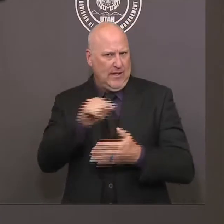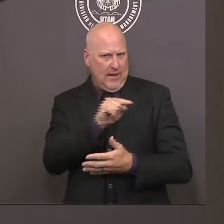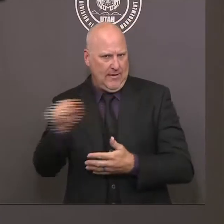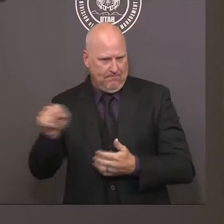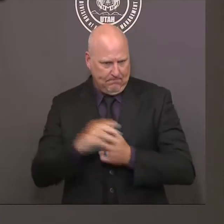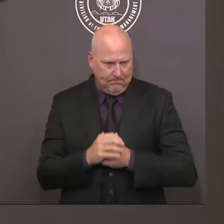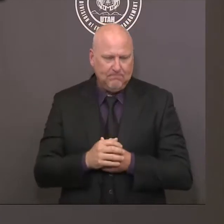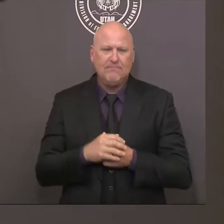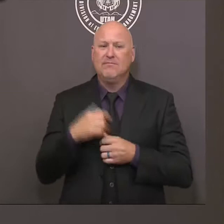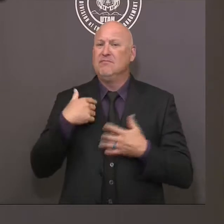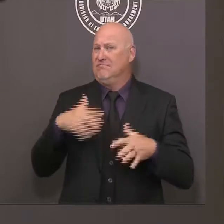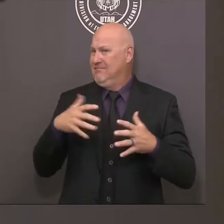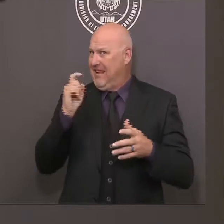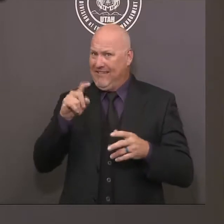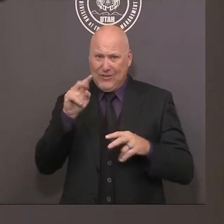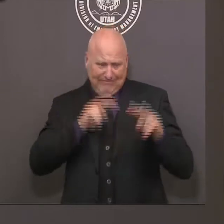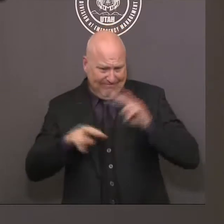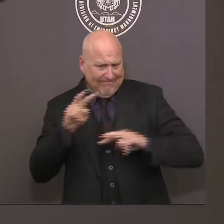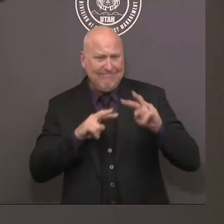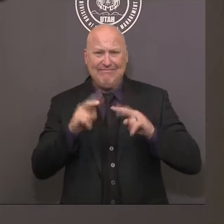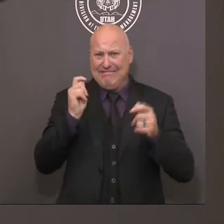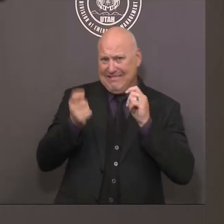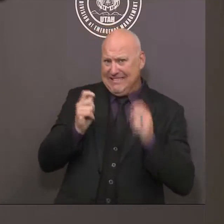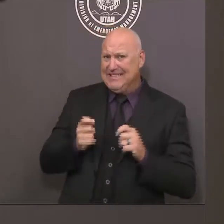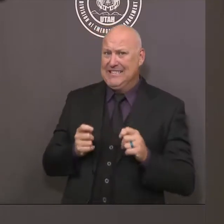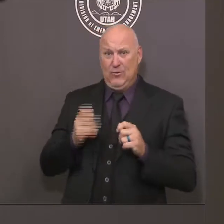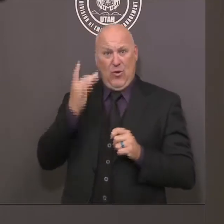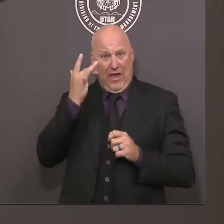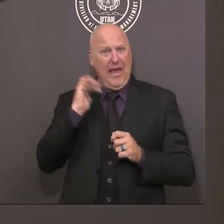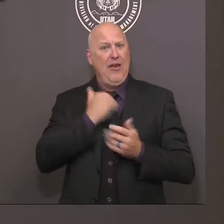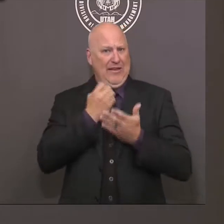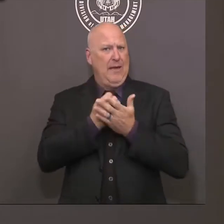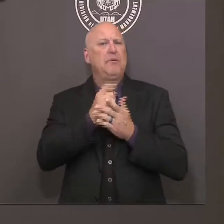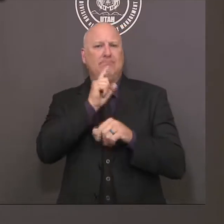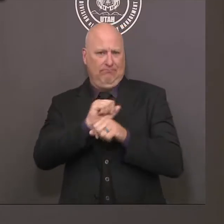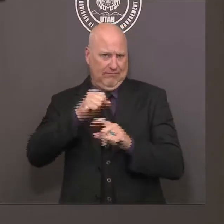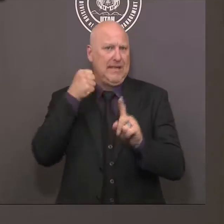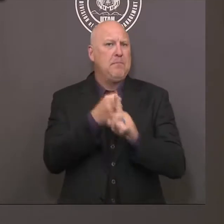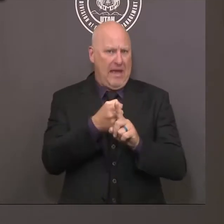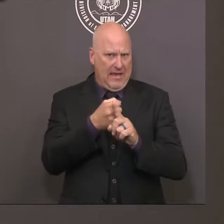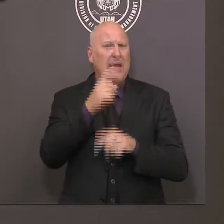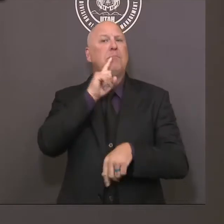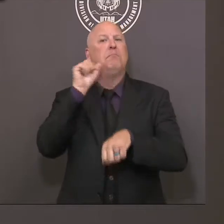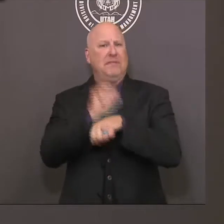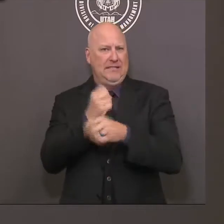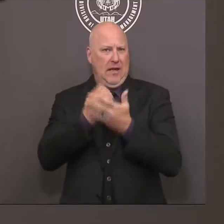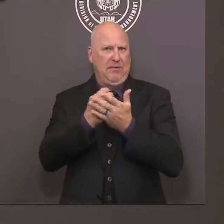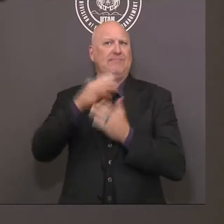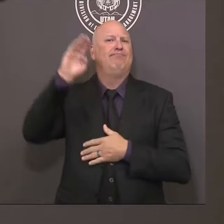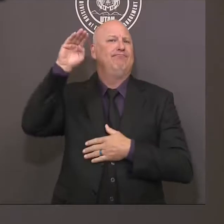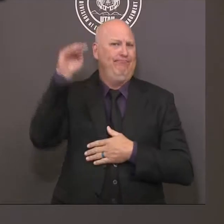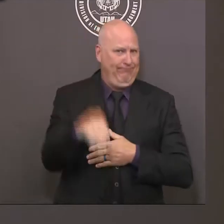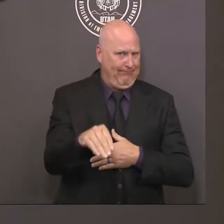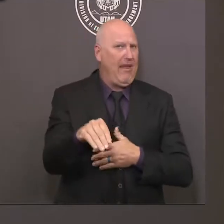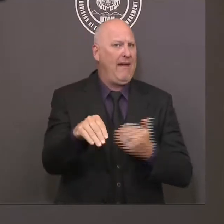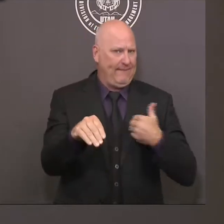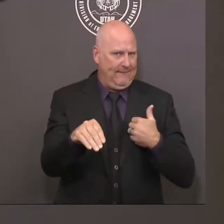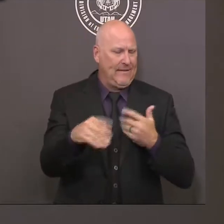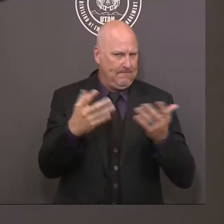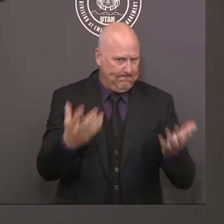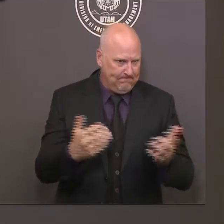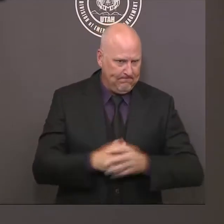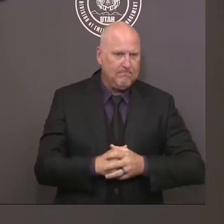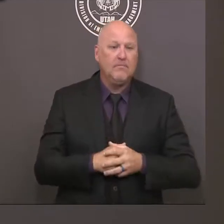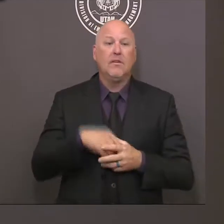of the downturn in revenue that we thought we were going to receive, but because of the pandemic or not. I'm sure that's not a surprise to